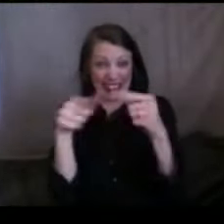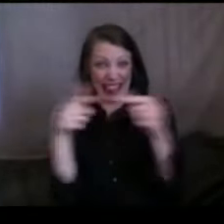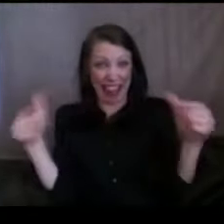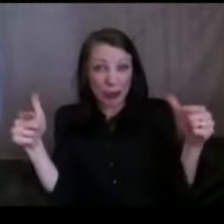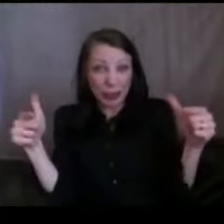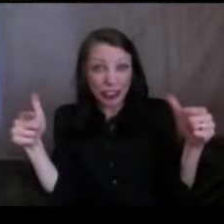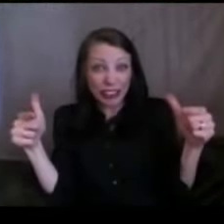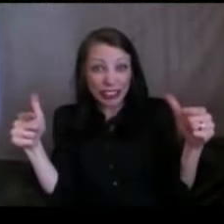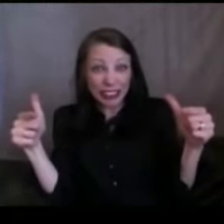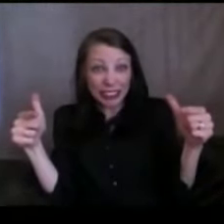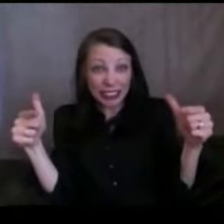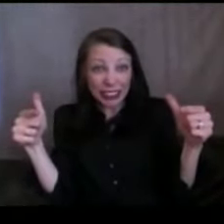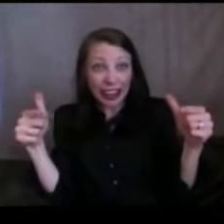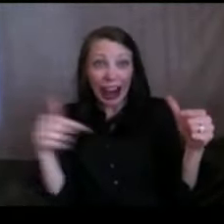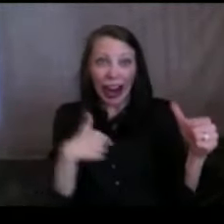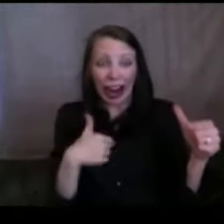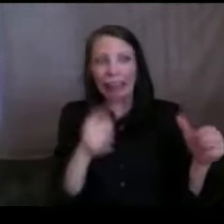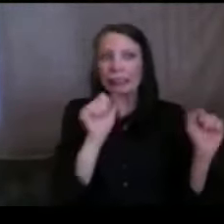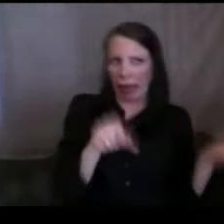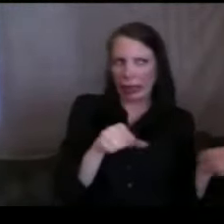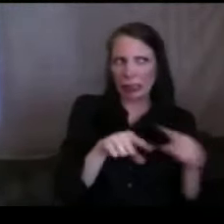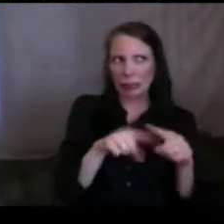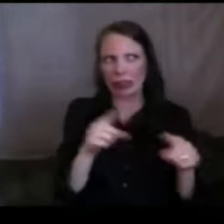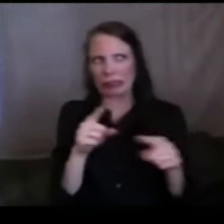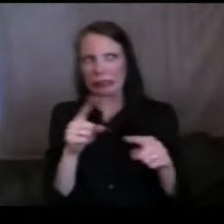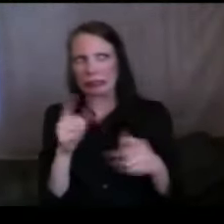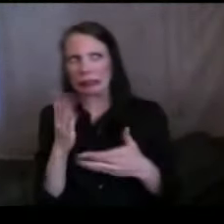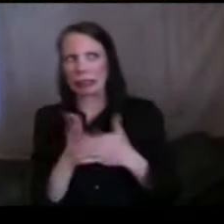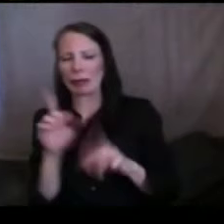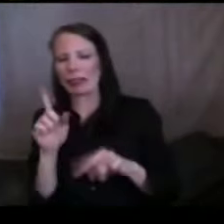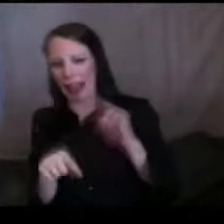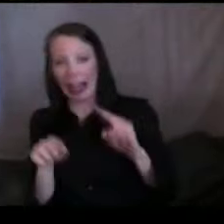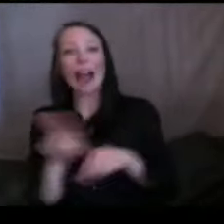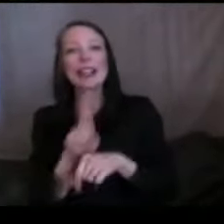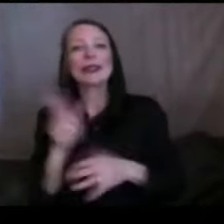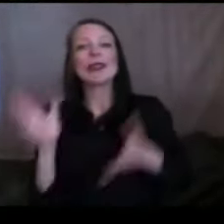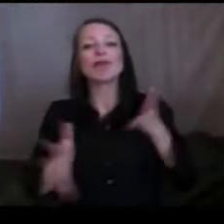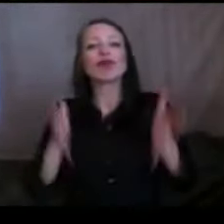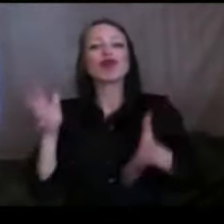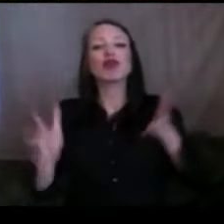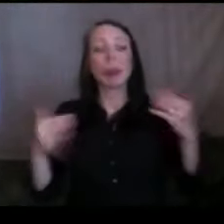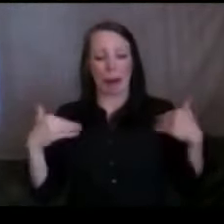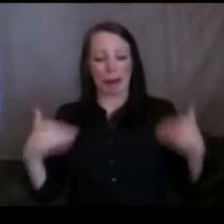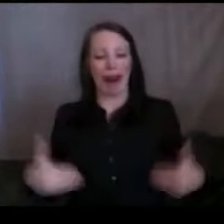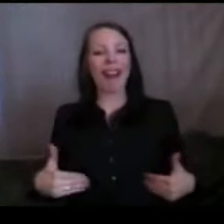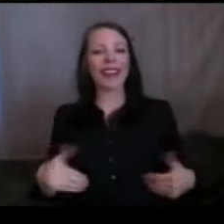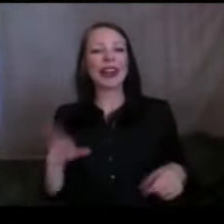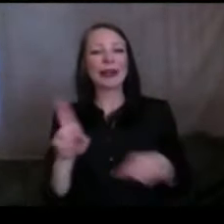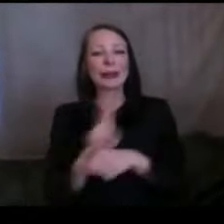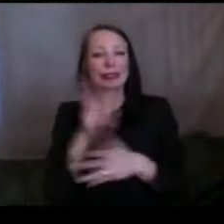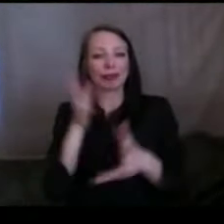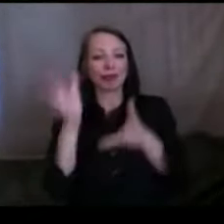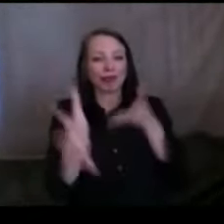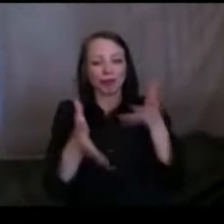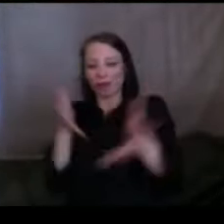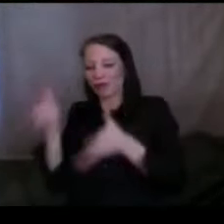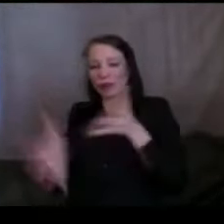good with the sign language. And, most of the time we use the body language more than the sign language. So,